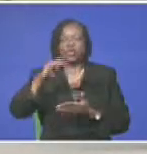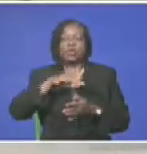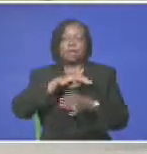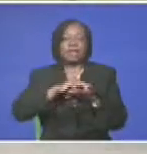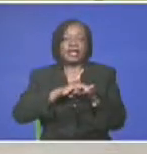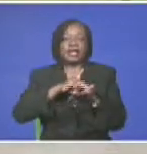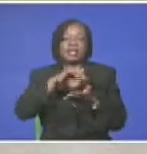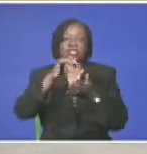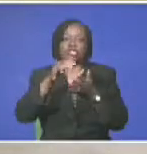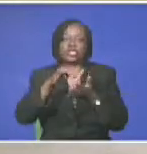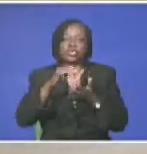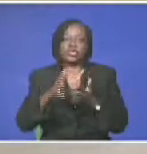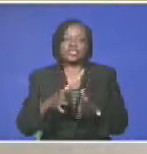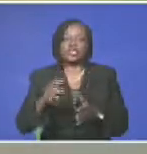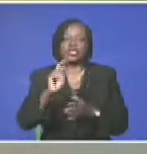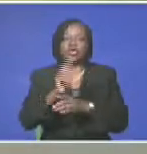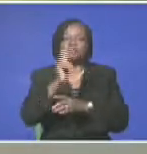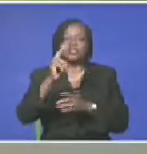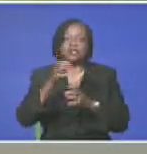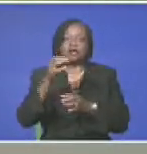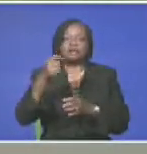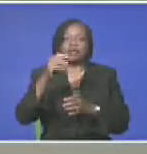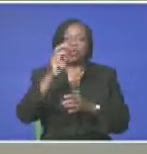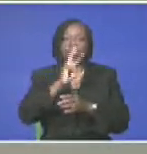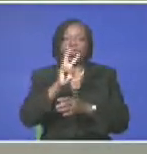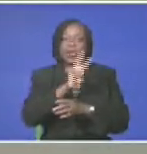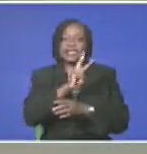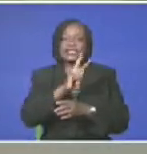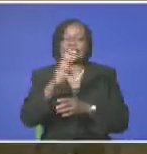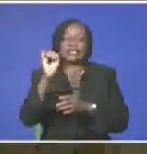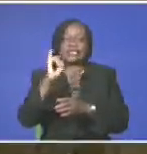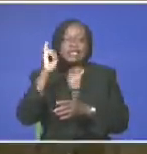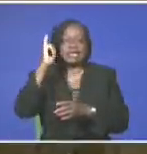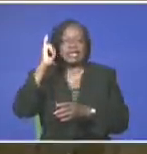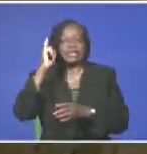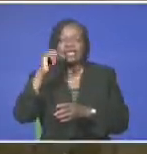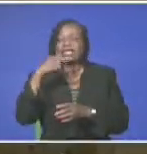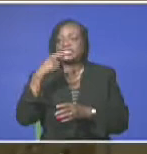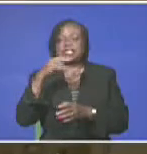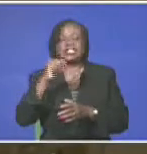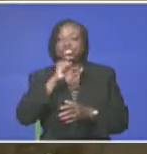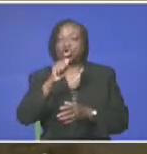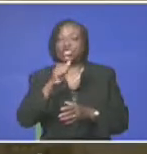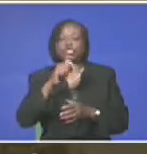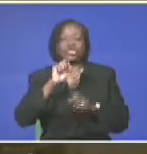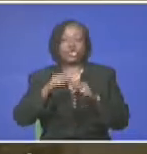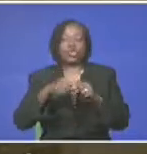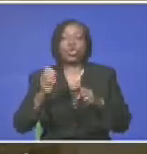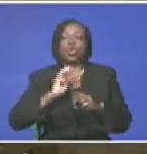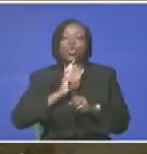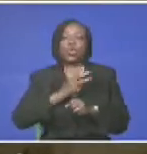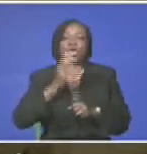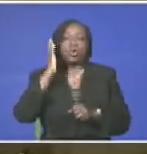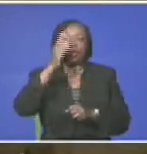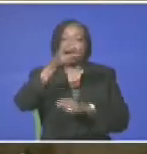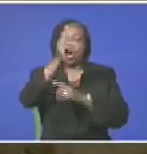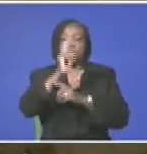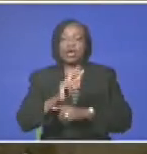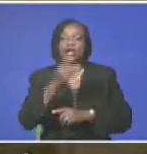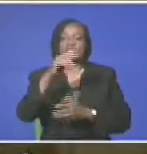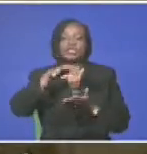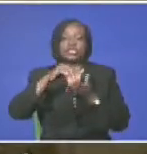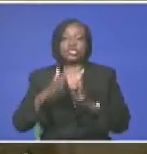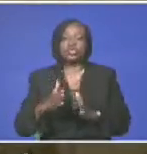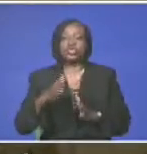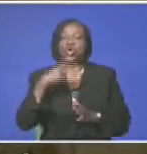Indies. Minister Lloyd says this is not so. We are going to honor those students who have applied, were accepted by